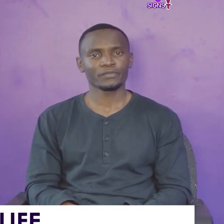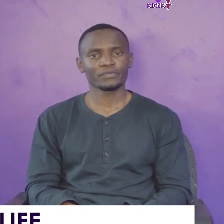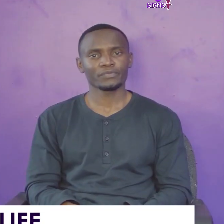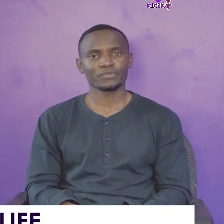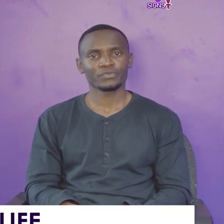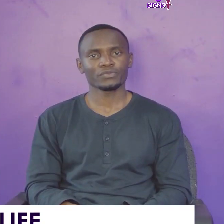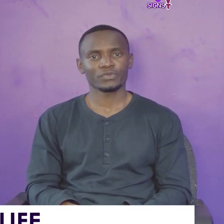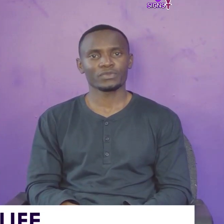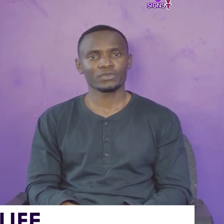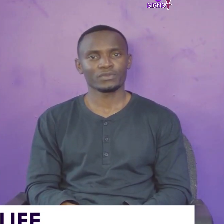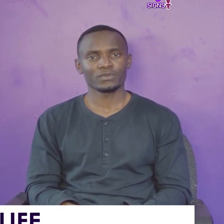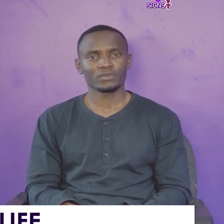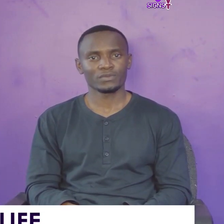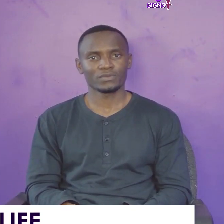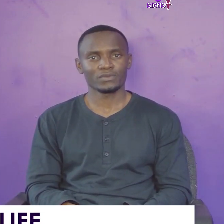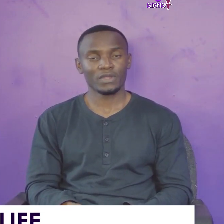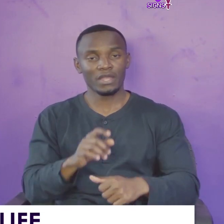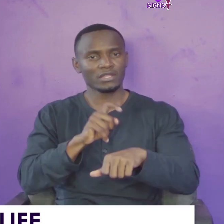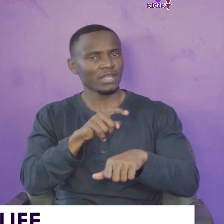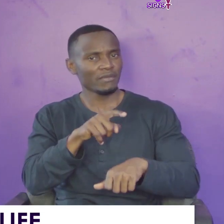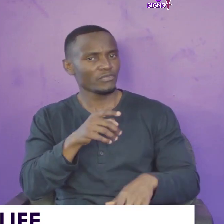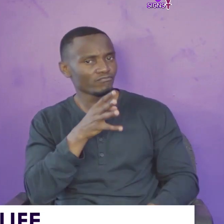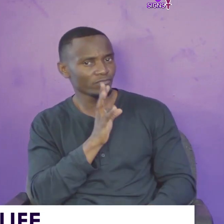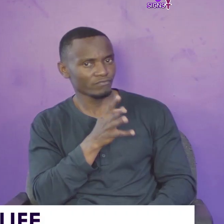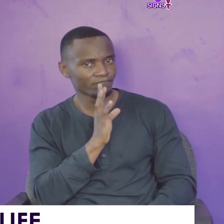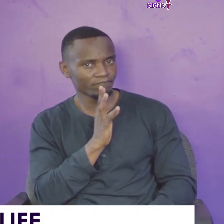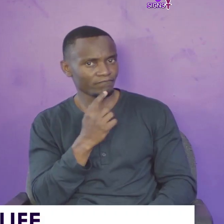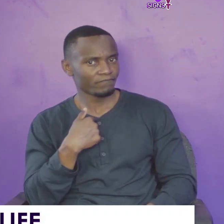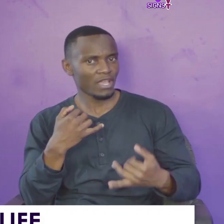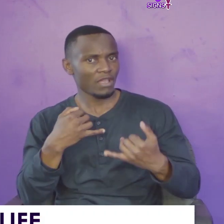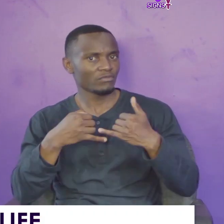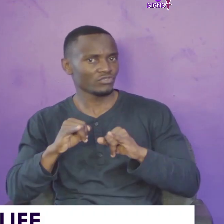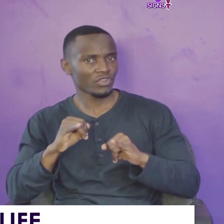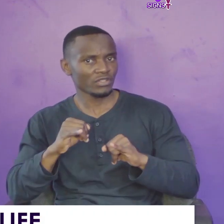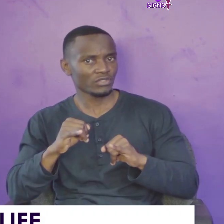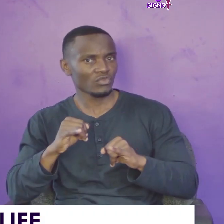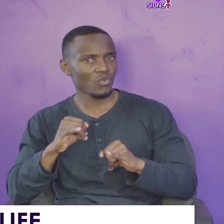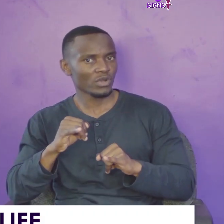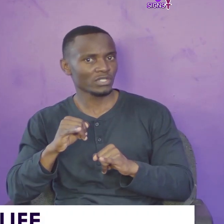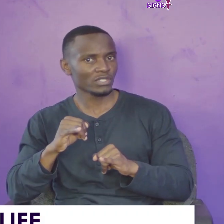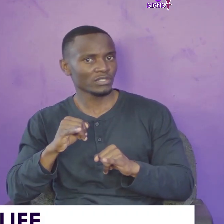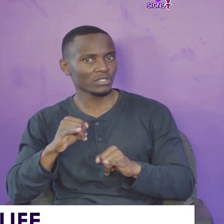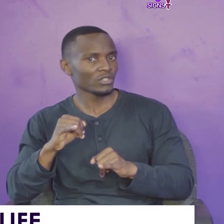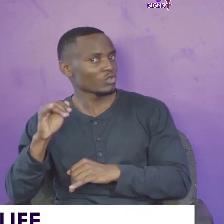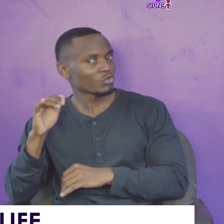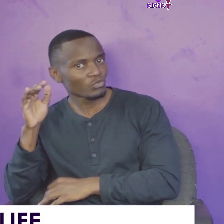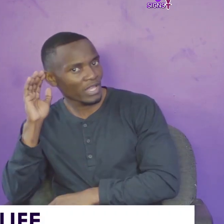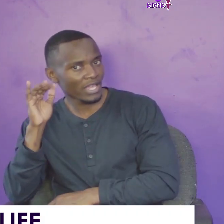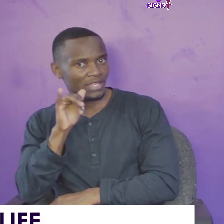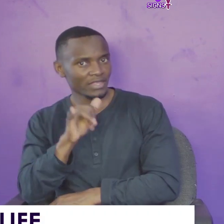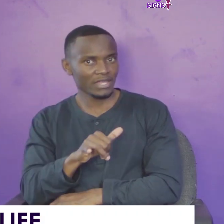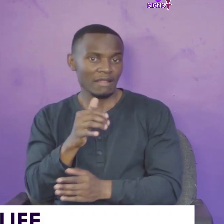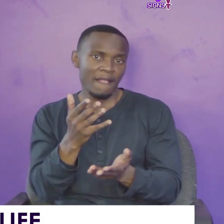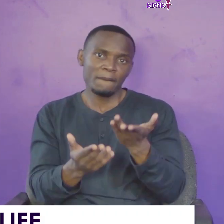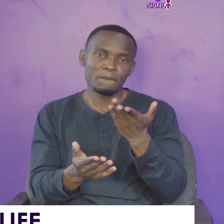to hear through it. Yes. You've just touched. We've spoken about vision. Yes. maybe as a leader of a